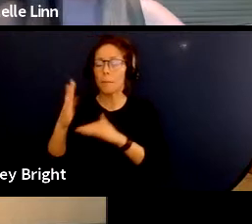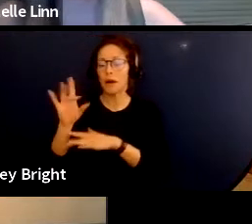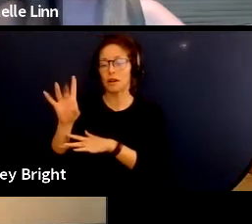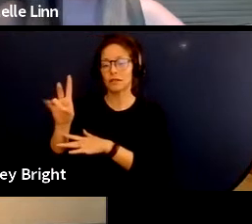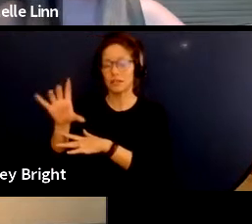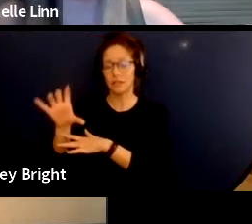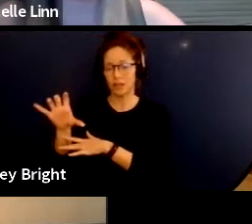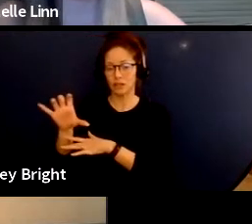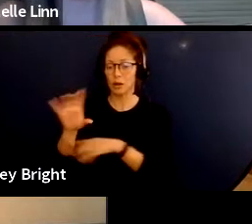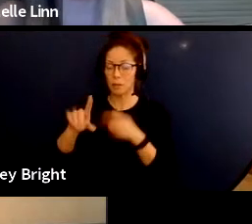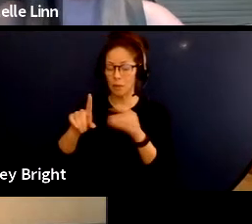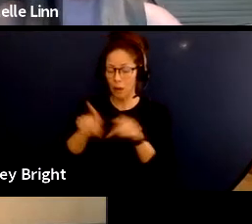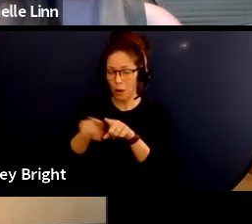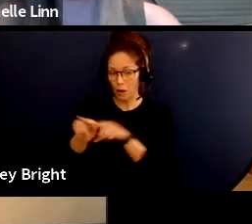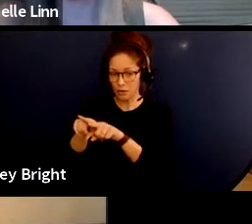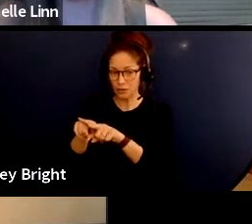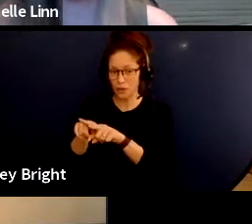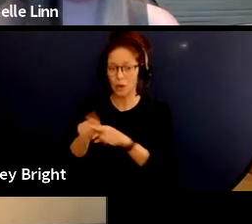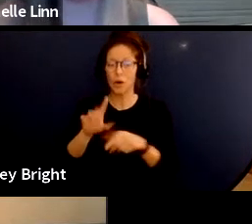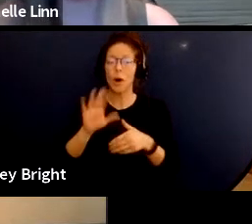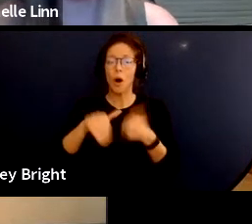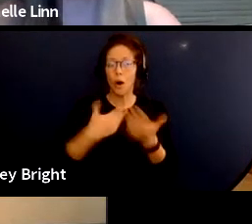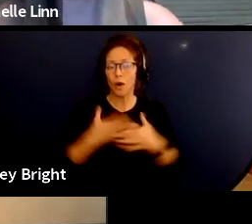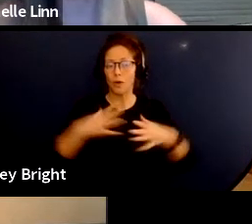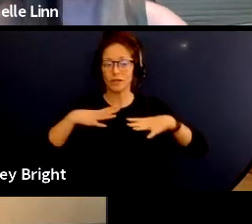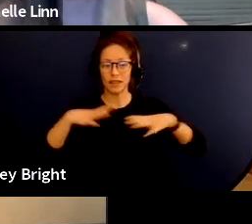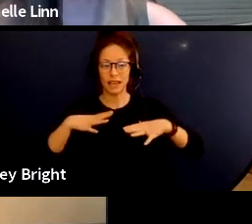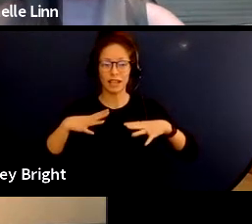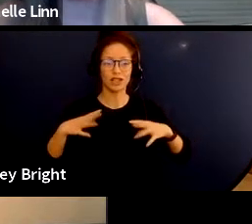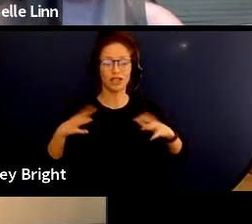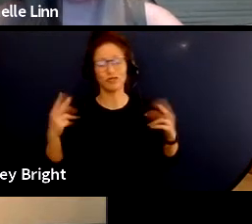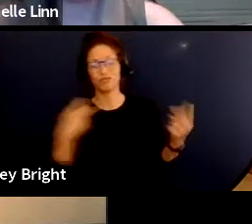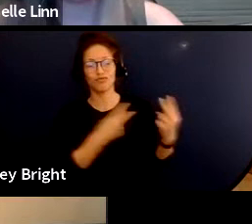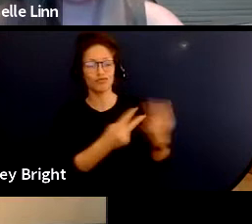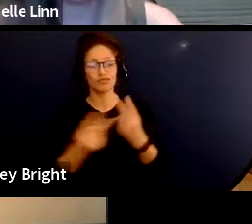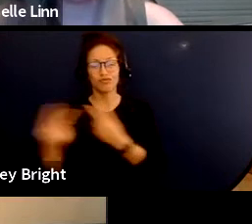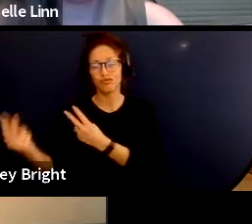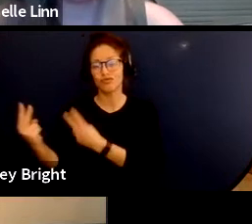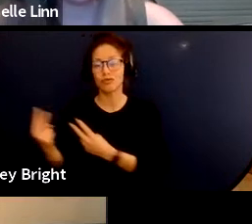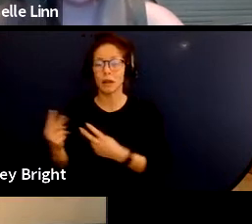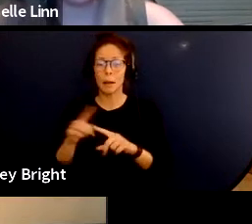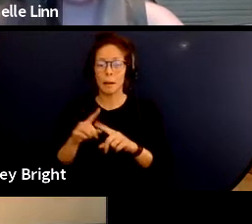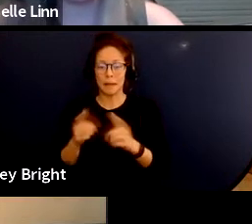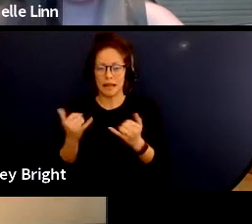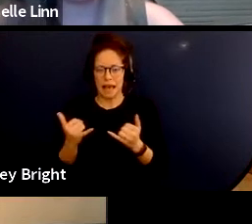peaks topping 1,000, BFHD has not only approved K-5